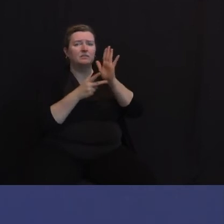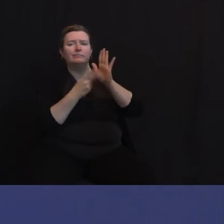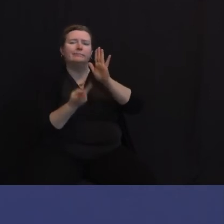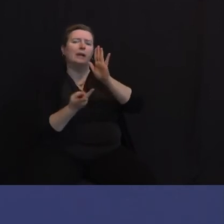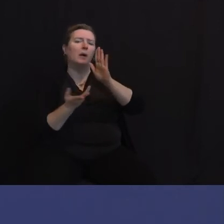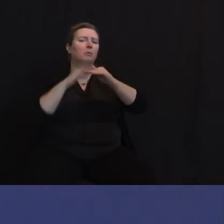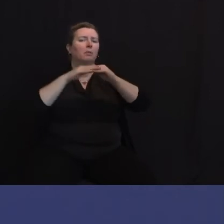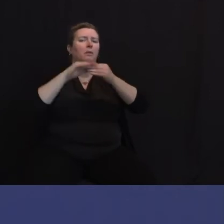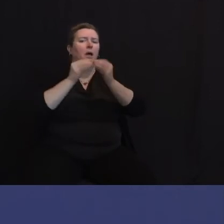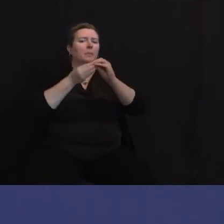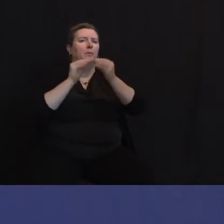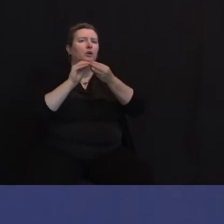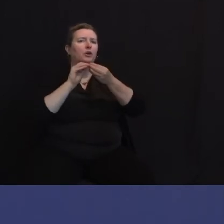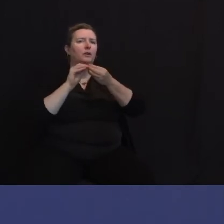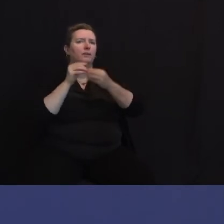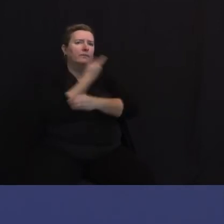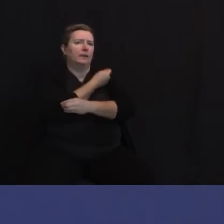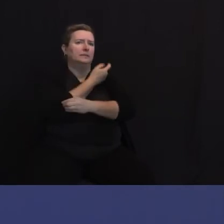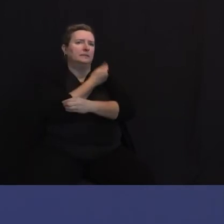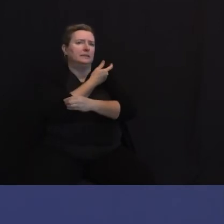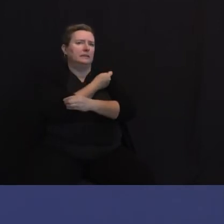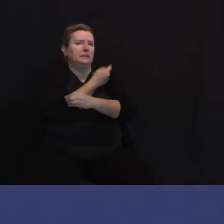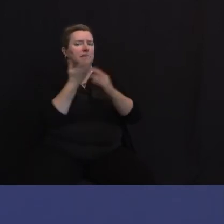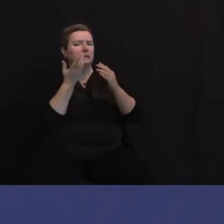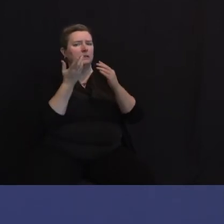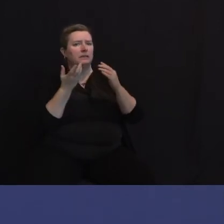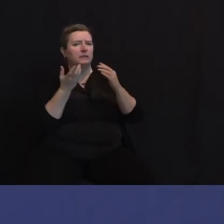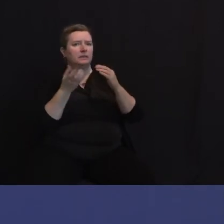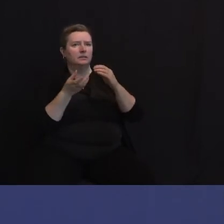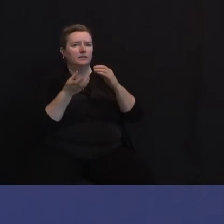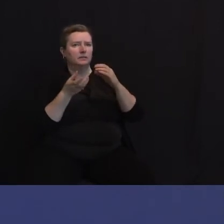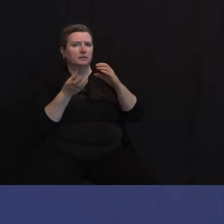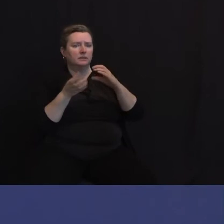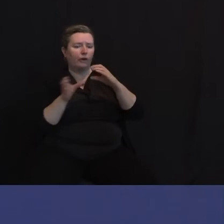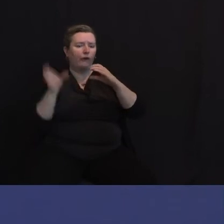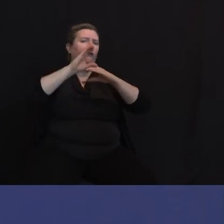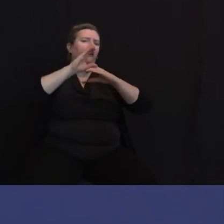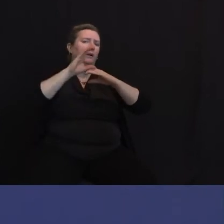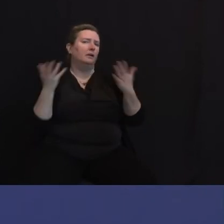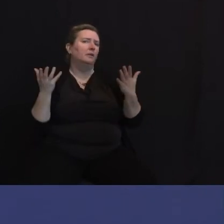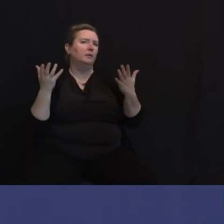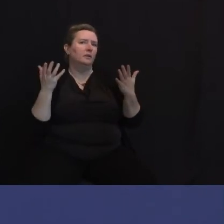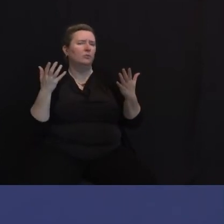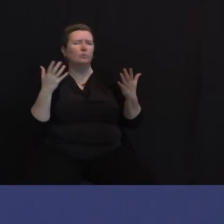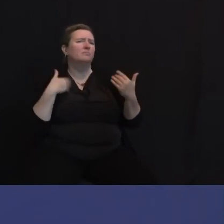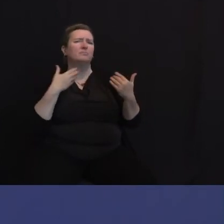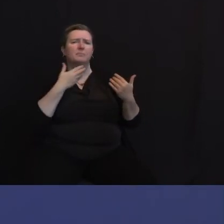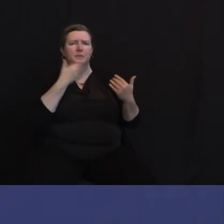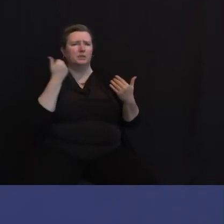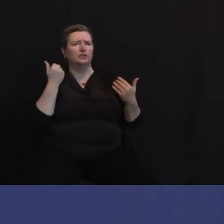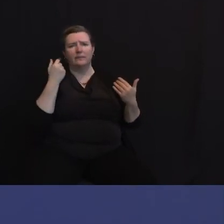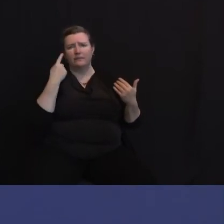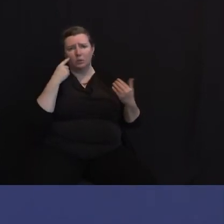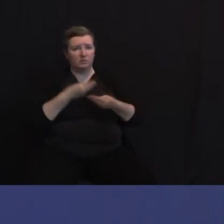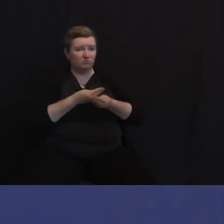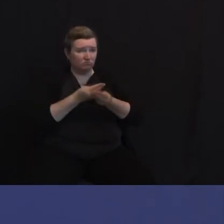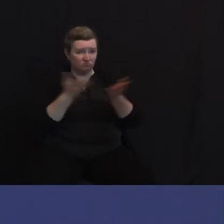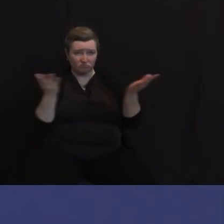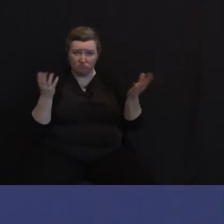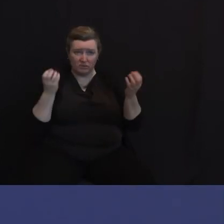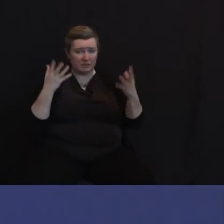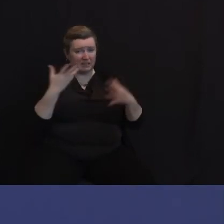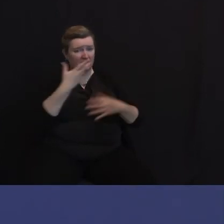So I wouldn't hang a lot of solace. And again, we want to be the best in class or in the top flight group in